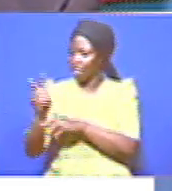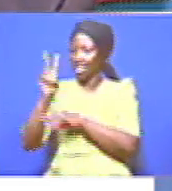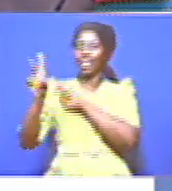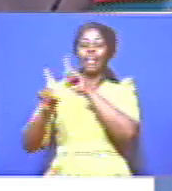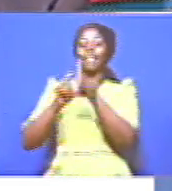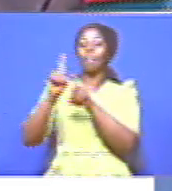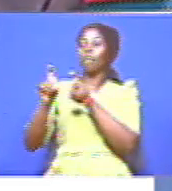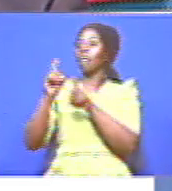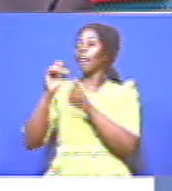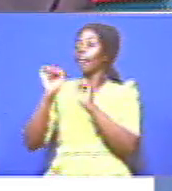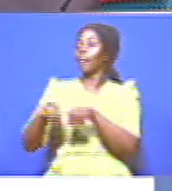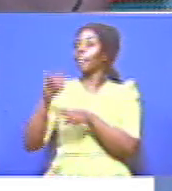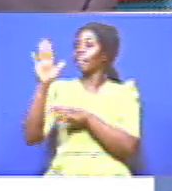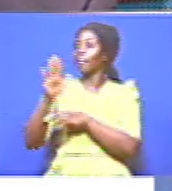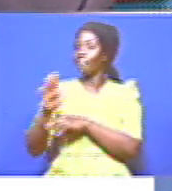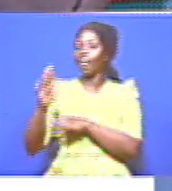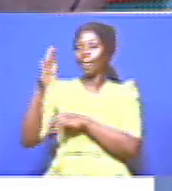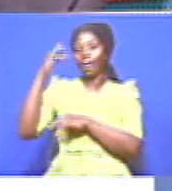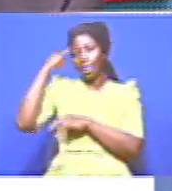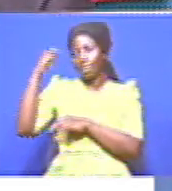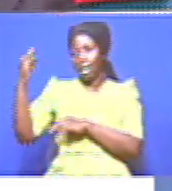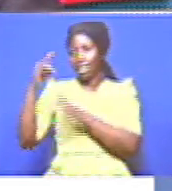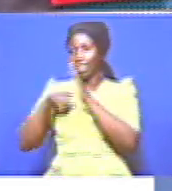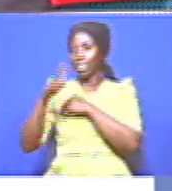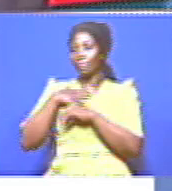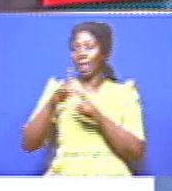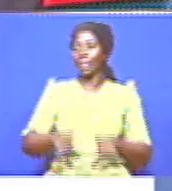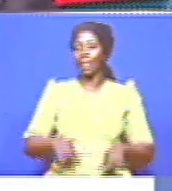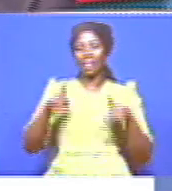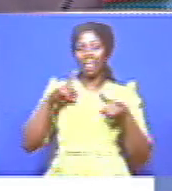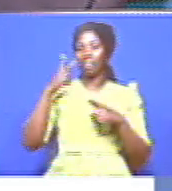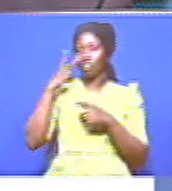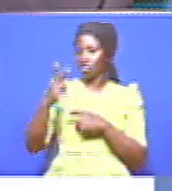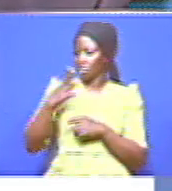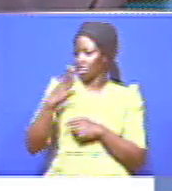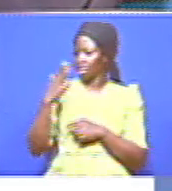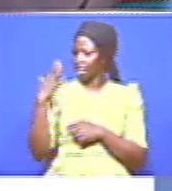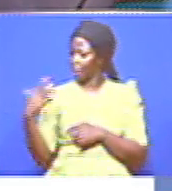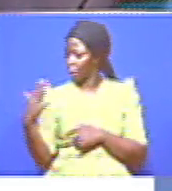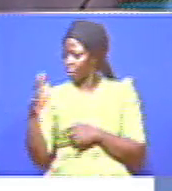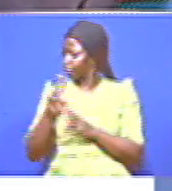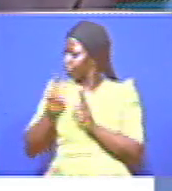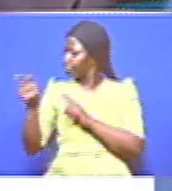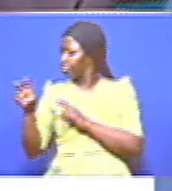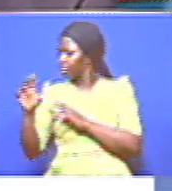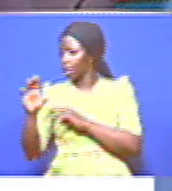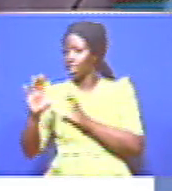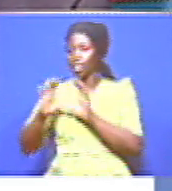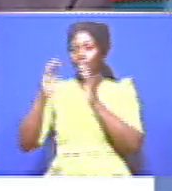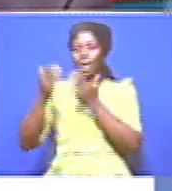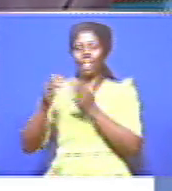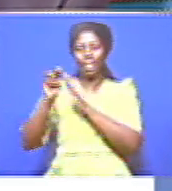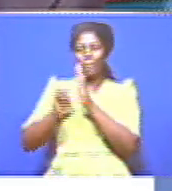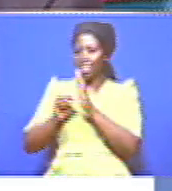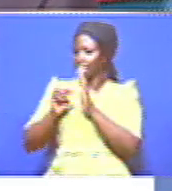can never ever imagine in my life looking at the paper of my next, my classmate in the next